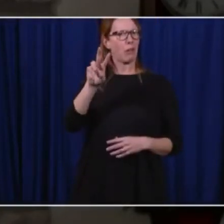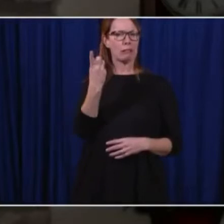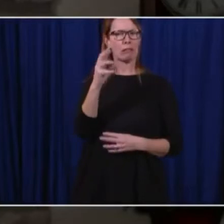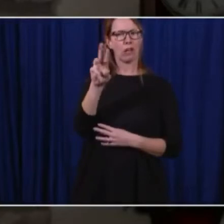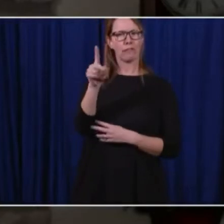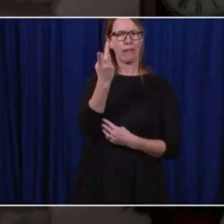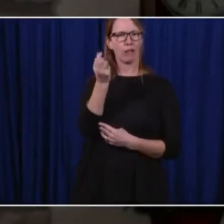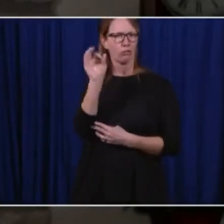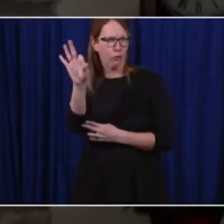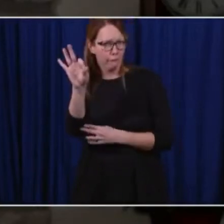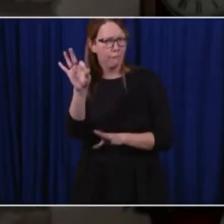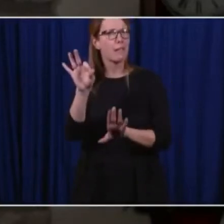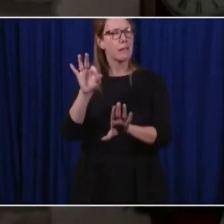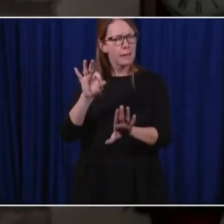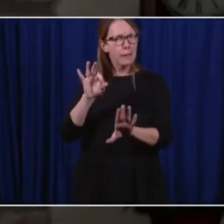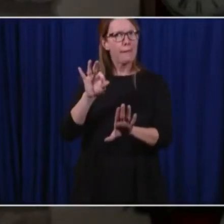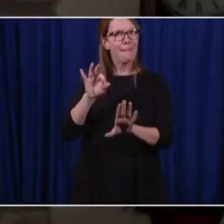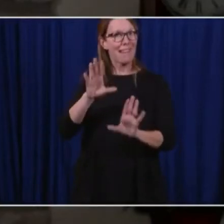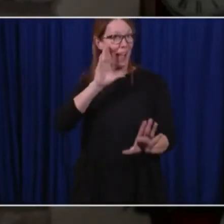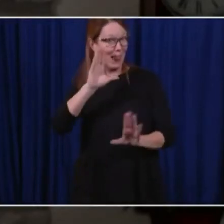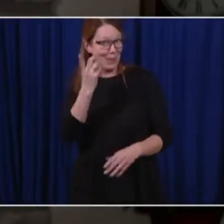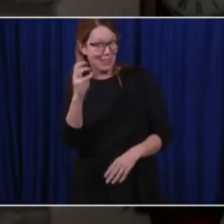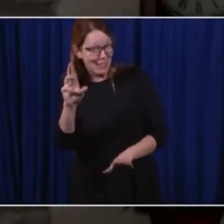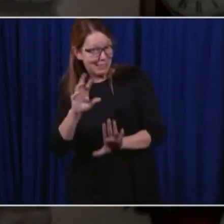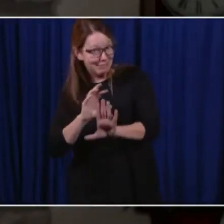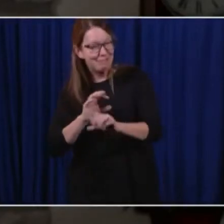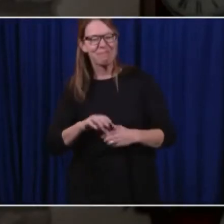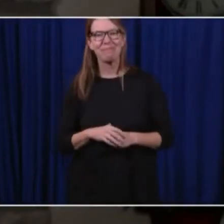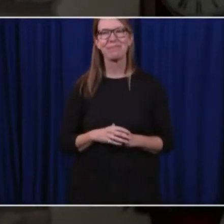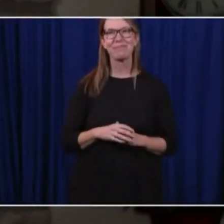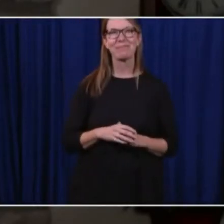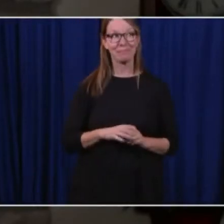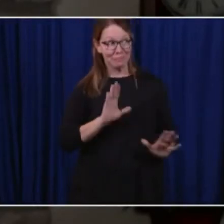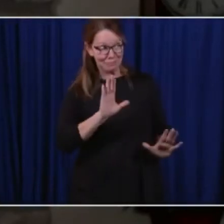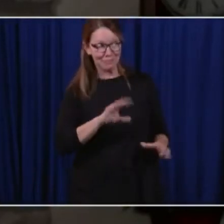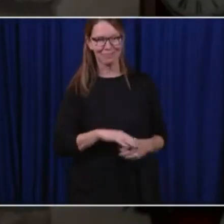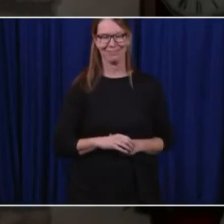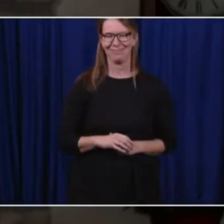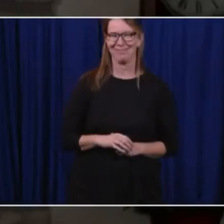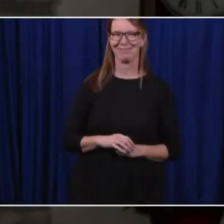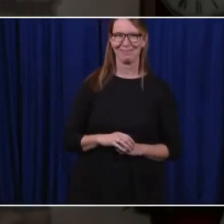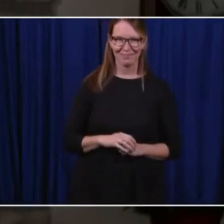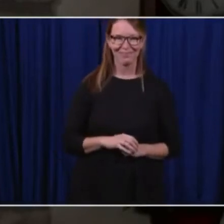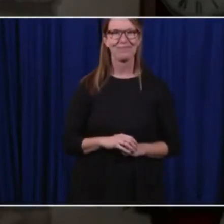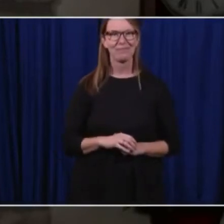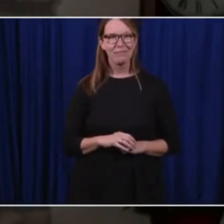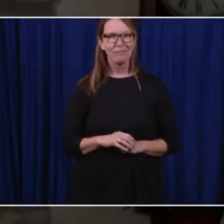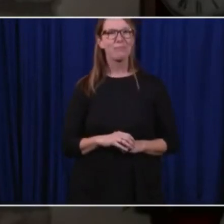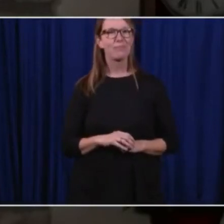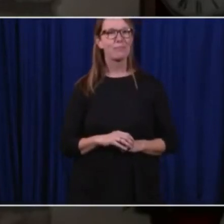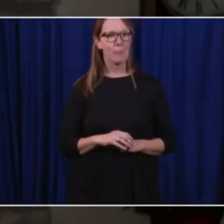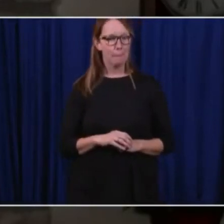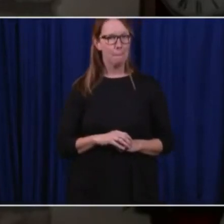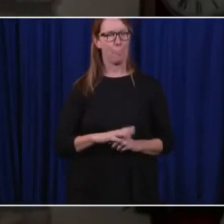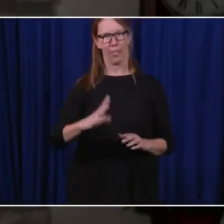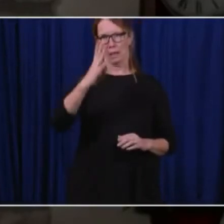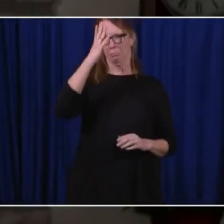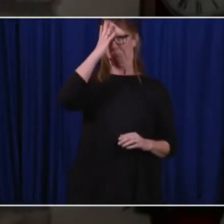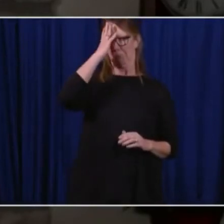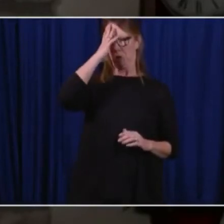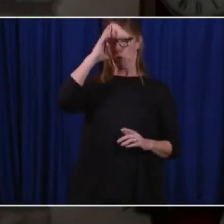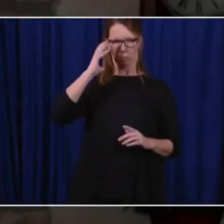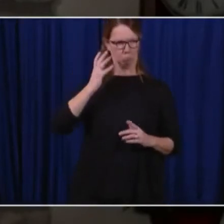Okay. Hello, Doctor. Hello. But Doctor, it's been known through the